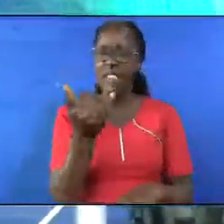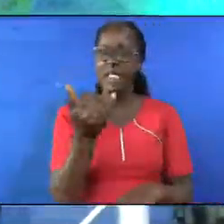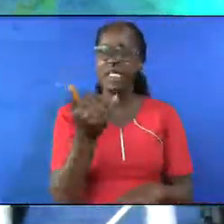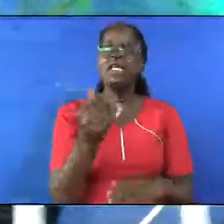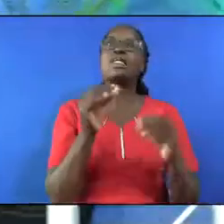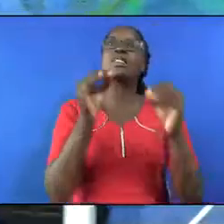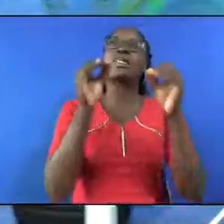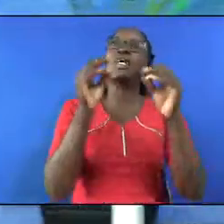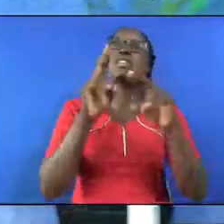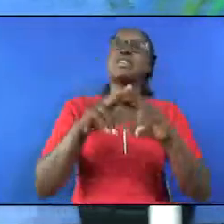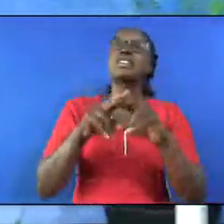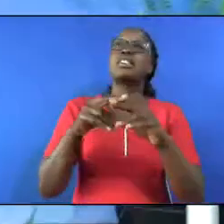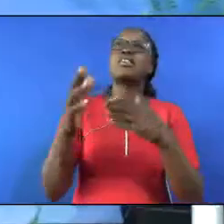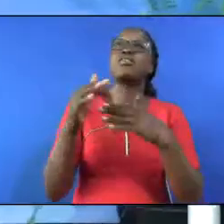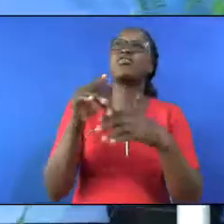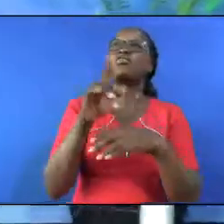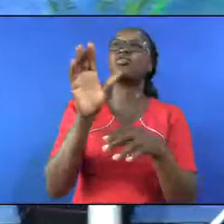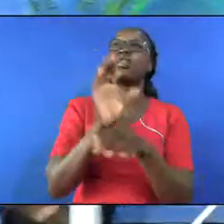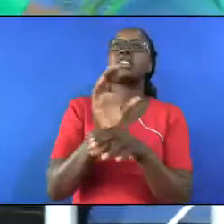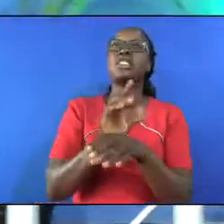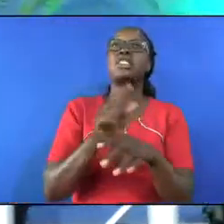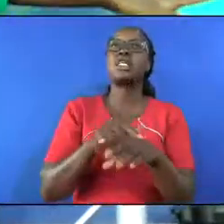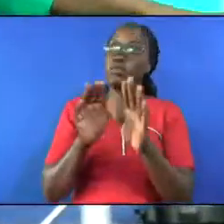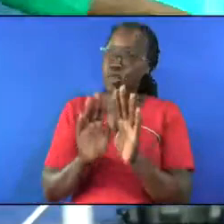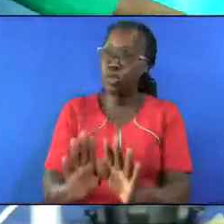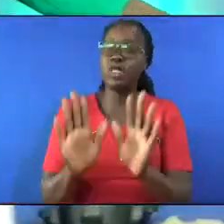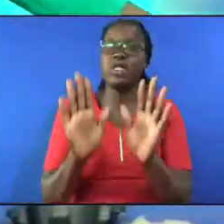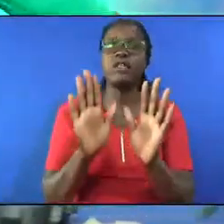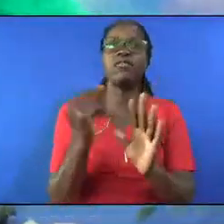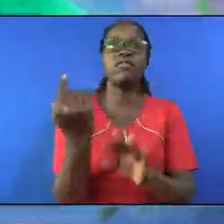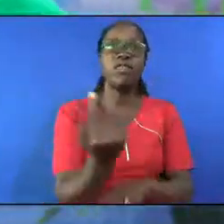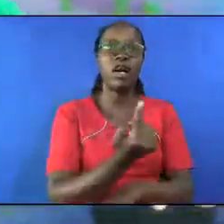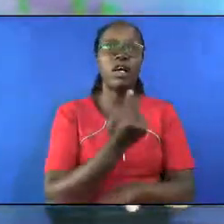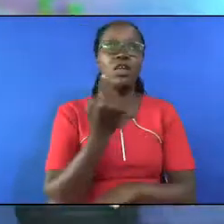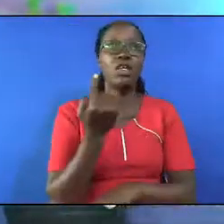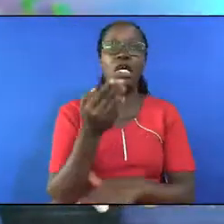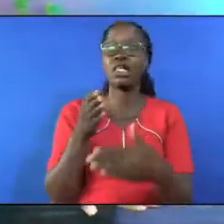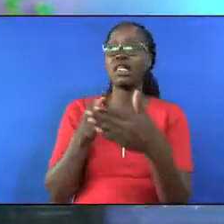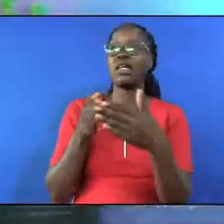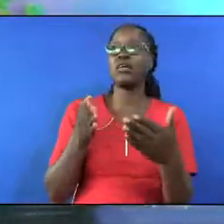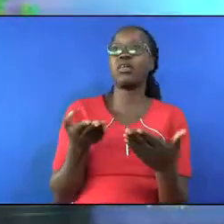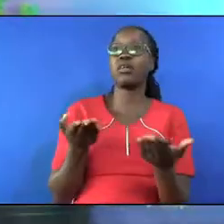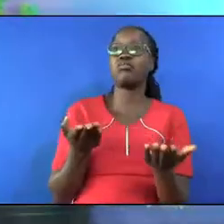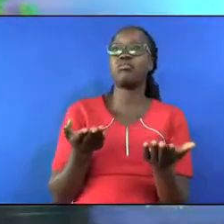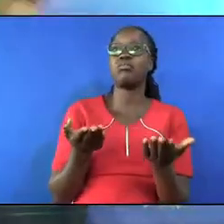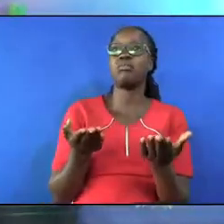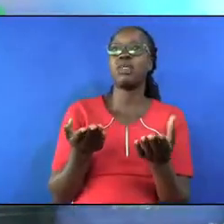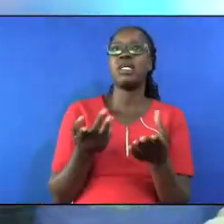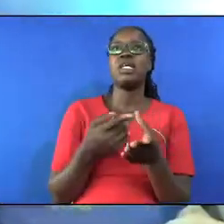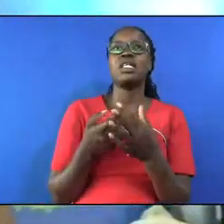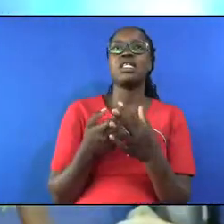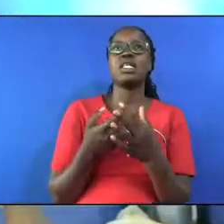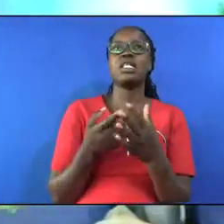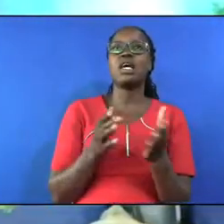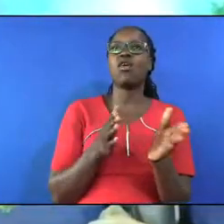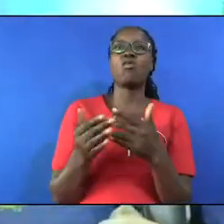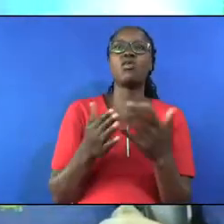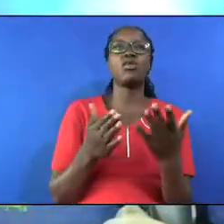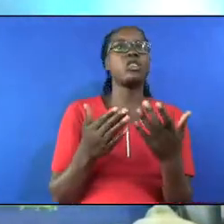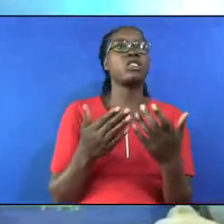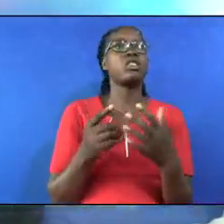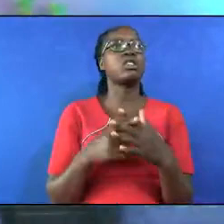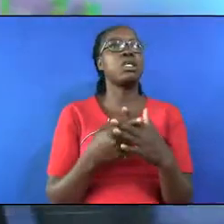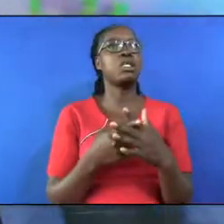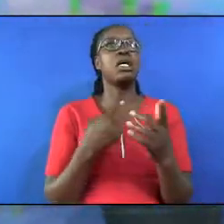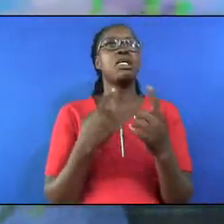are seated next to you in church? Once you leave them here alone at the corner, then they will have the small chatters. They